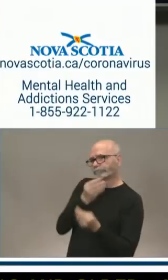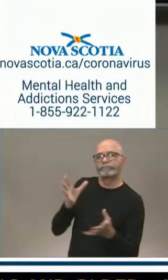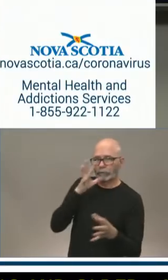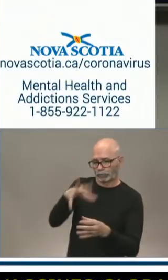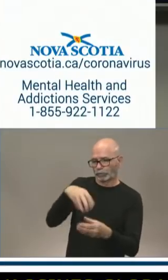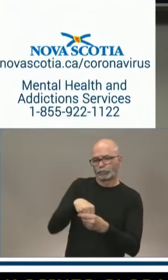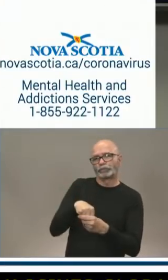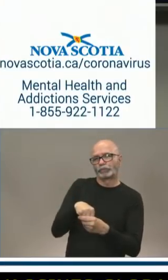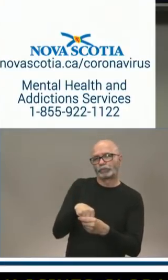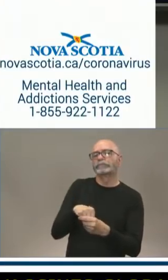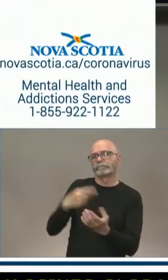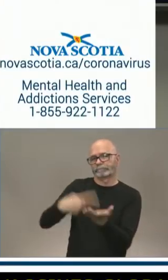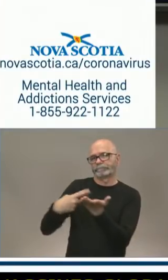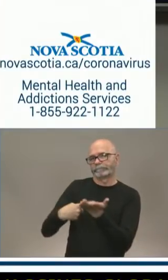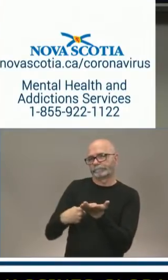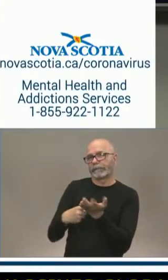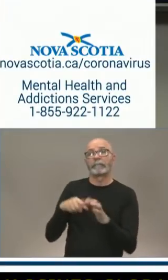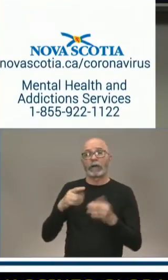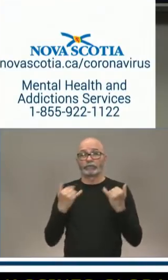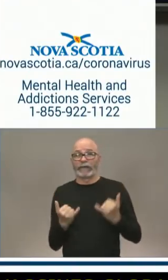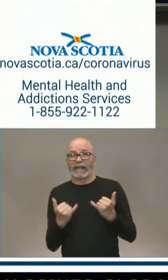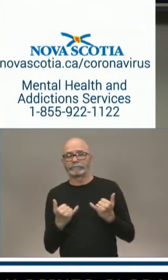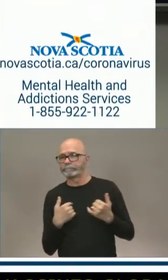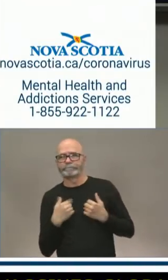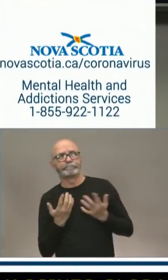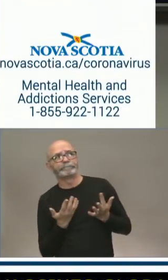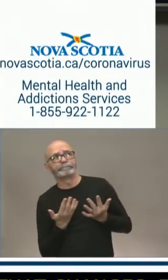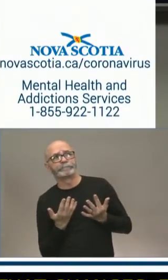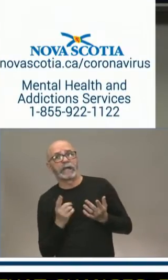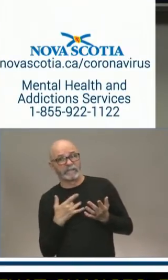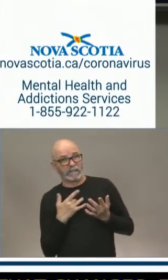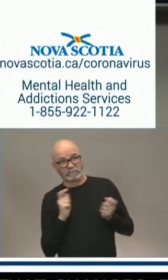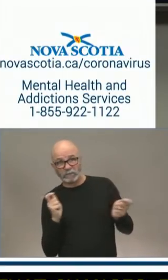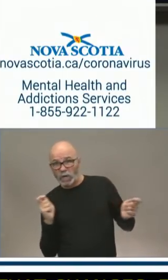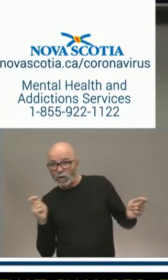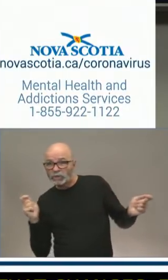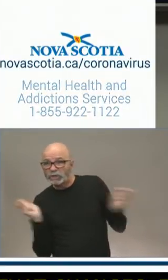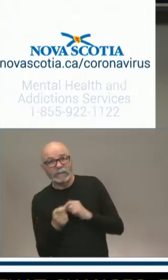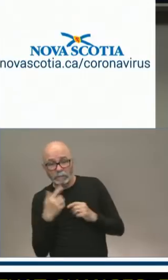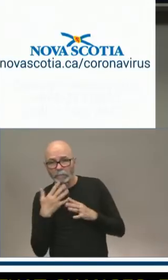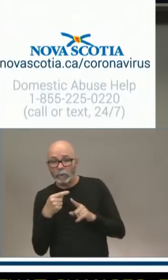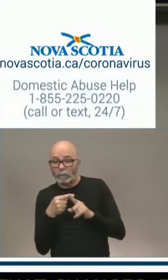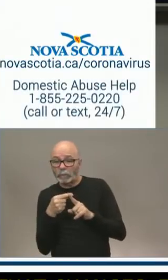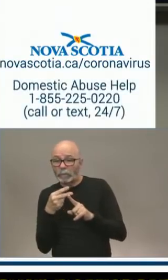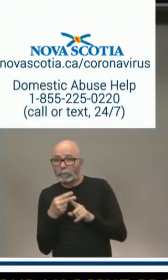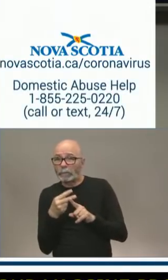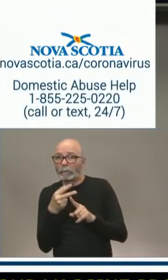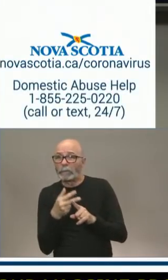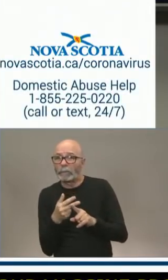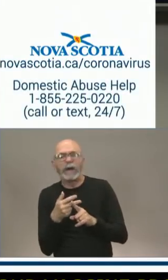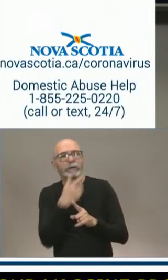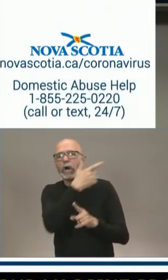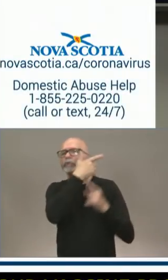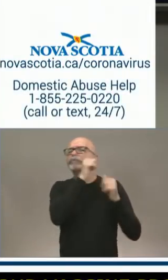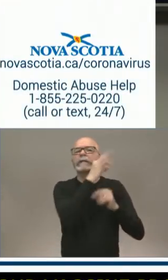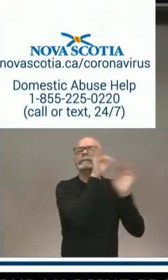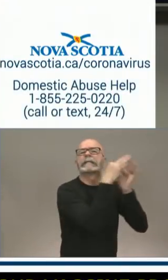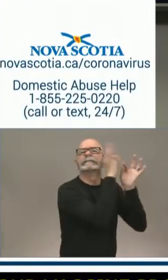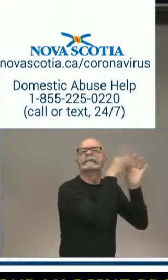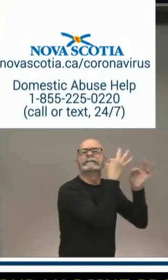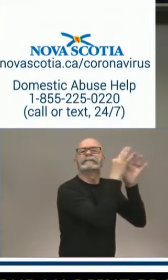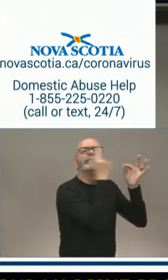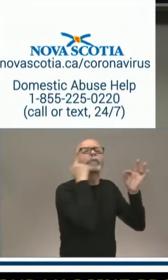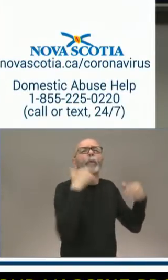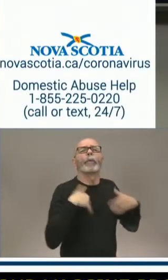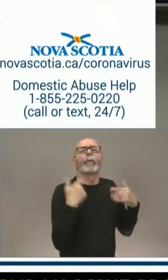But I don't anticipate that we're going to get that change in the next few months. There are trials going on for younger people, but that's a